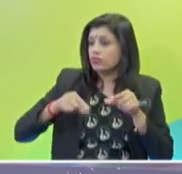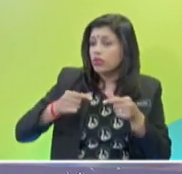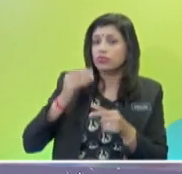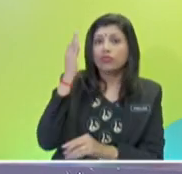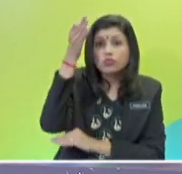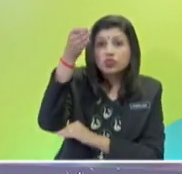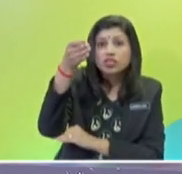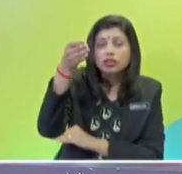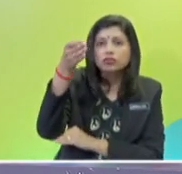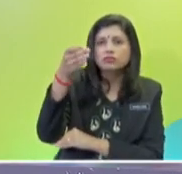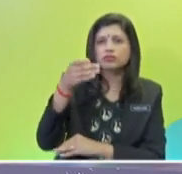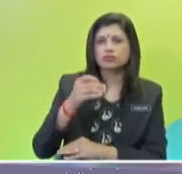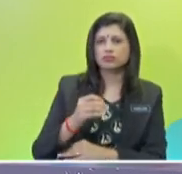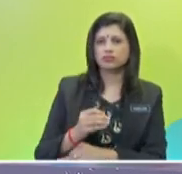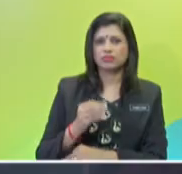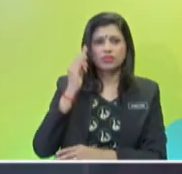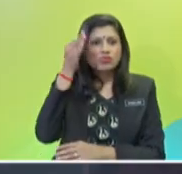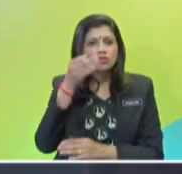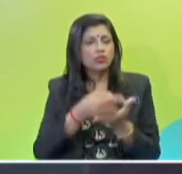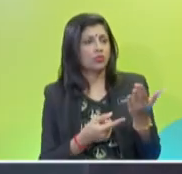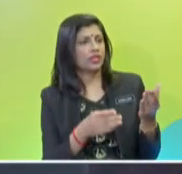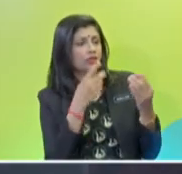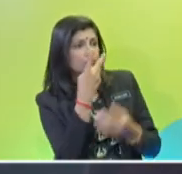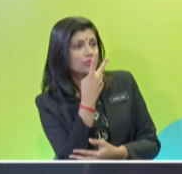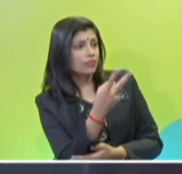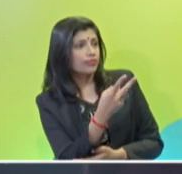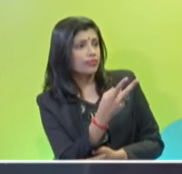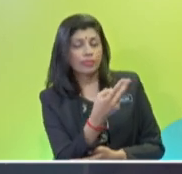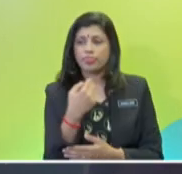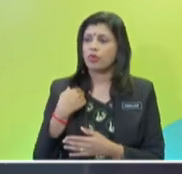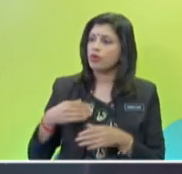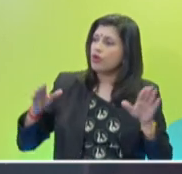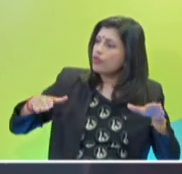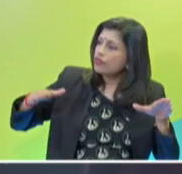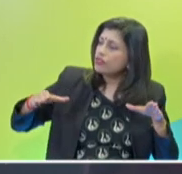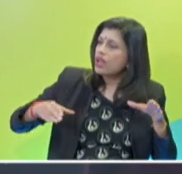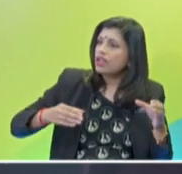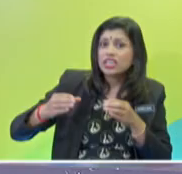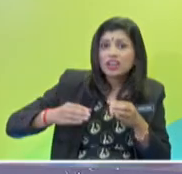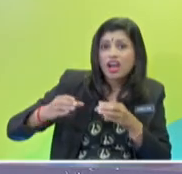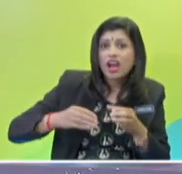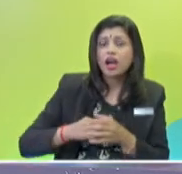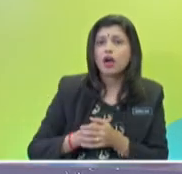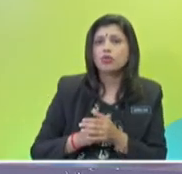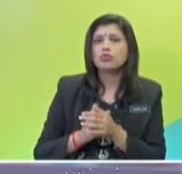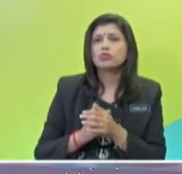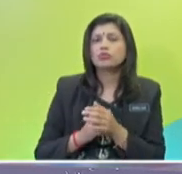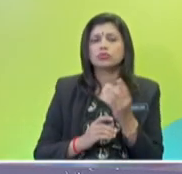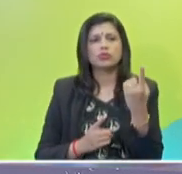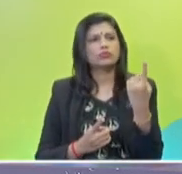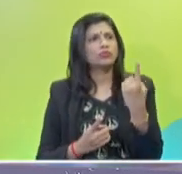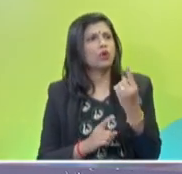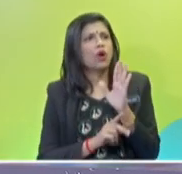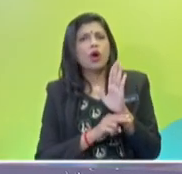to the future? Yes, I did. What did you see? Oh, there were flying cars and there were many high buildings. It was